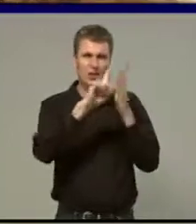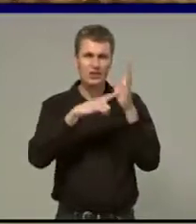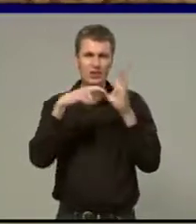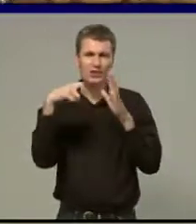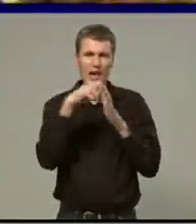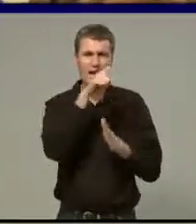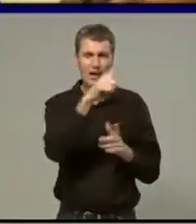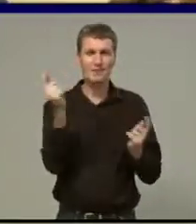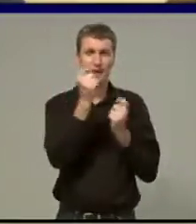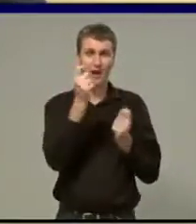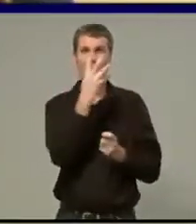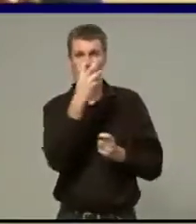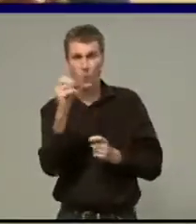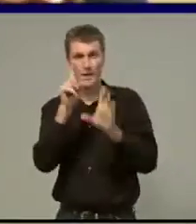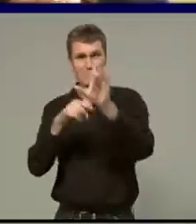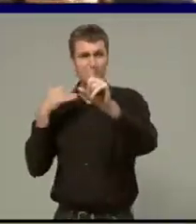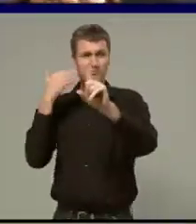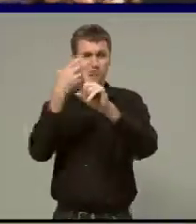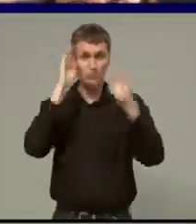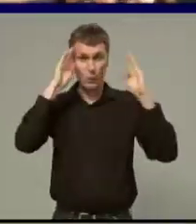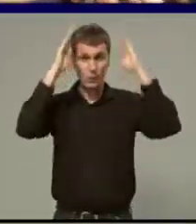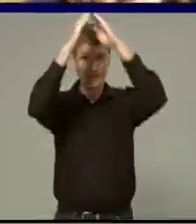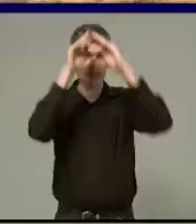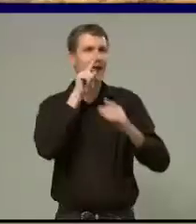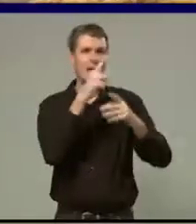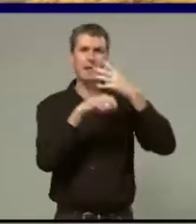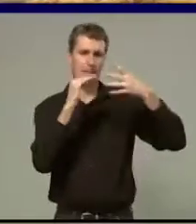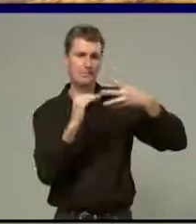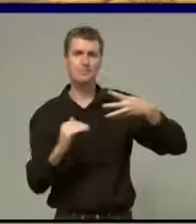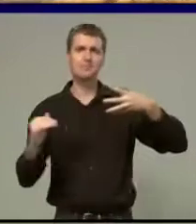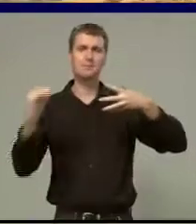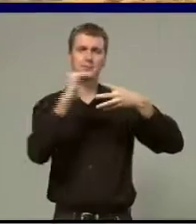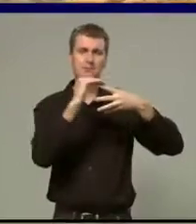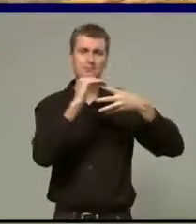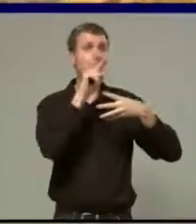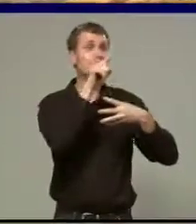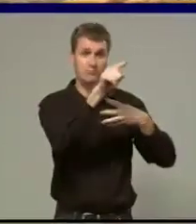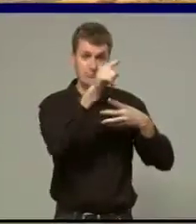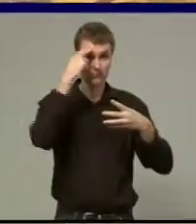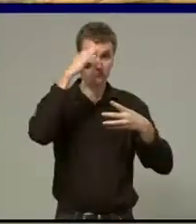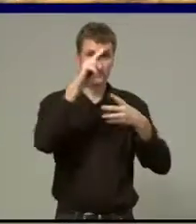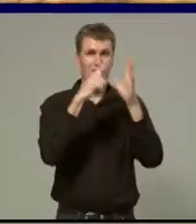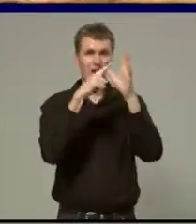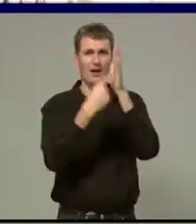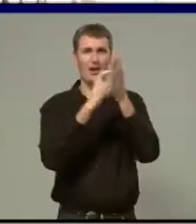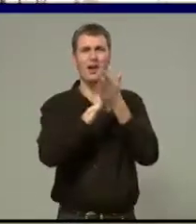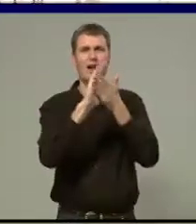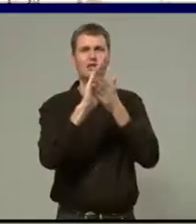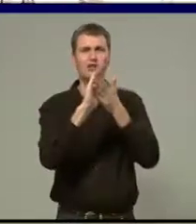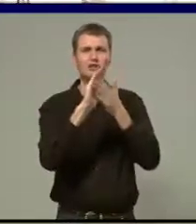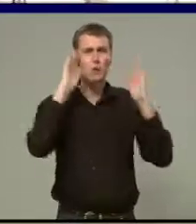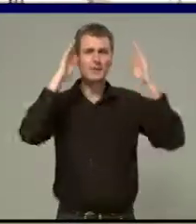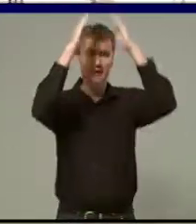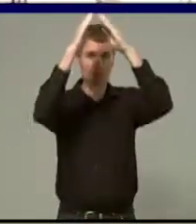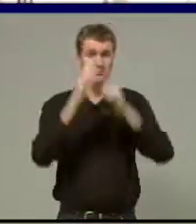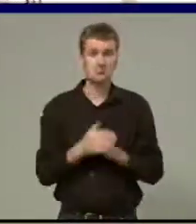his 40th year as a wizard, moving up the ranks himself yesterday, being elevated to Archwizard. He invited